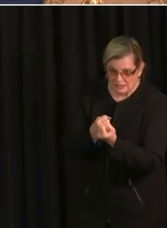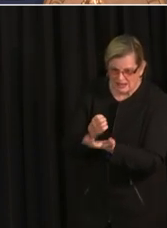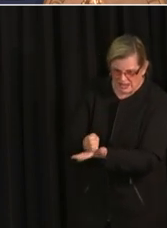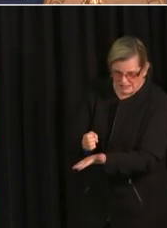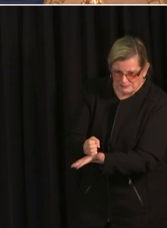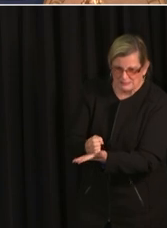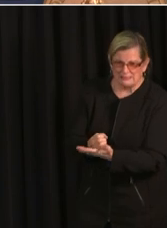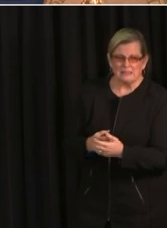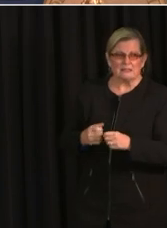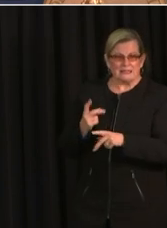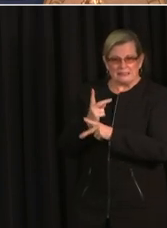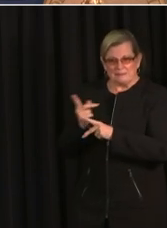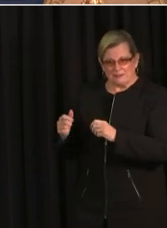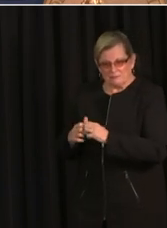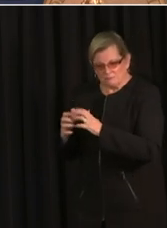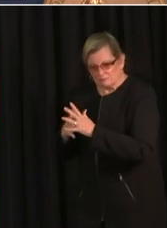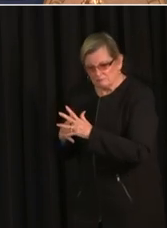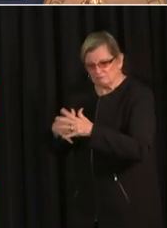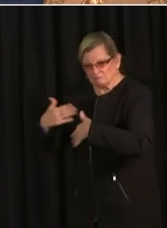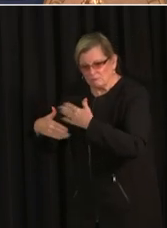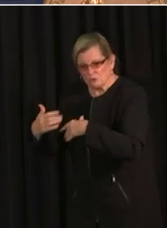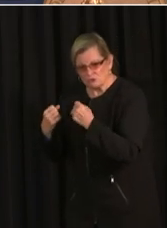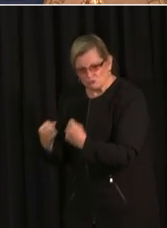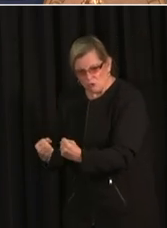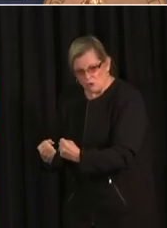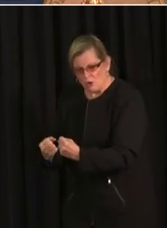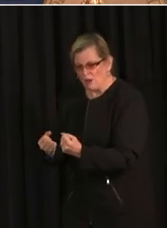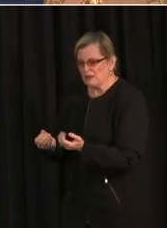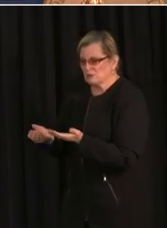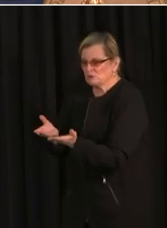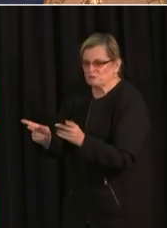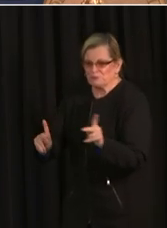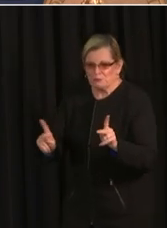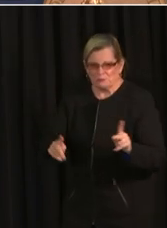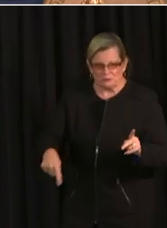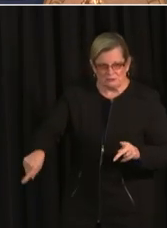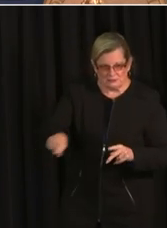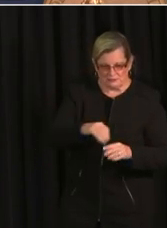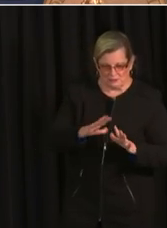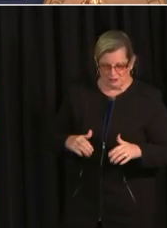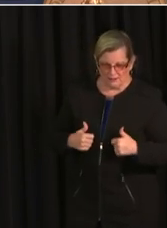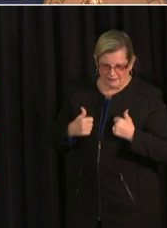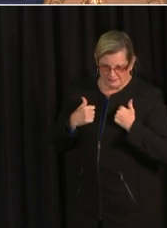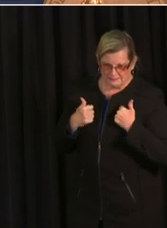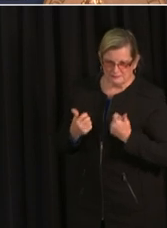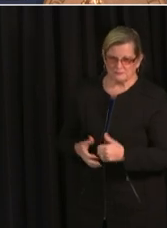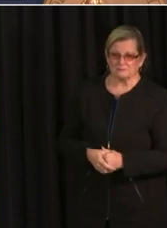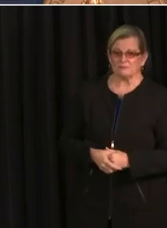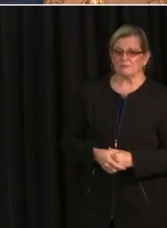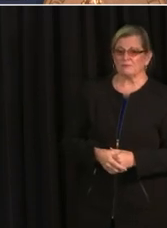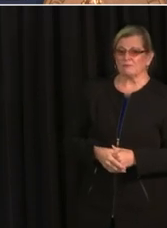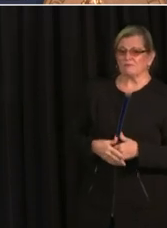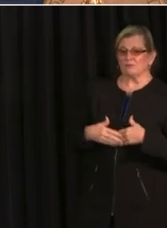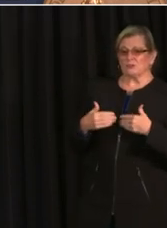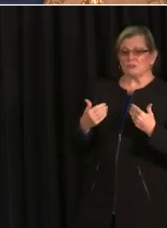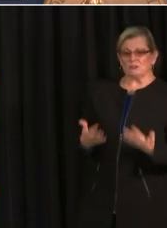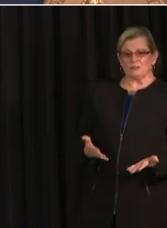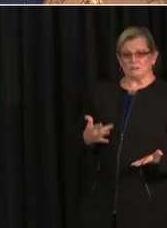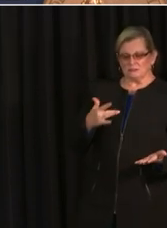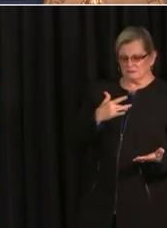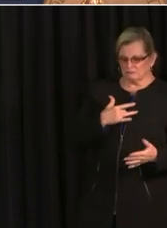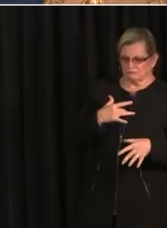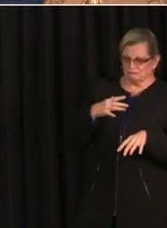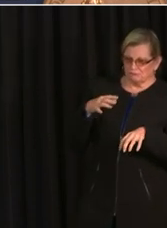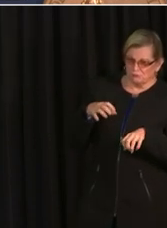able to provide those services that they love so well. And so it breaks my heart, and